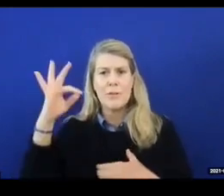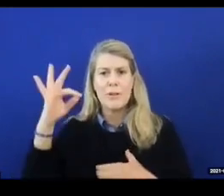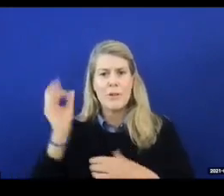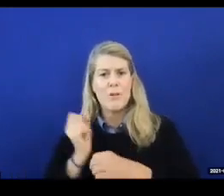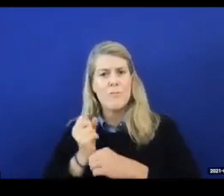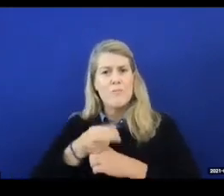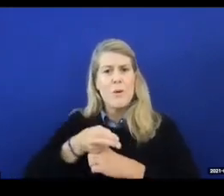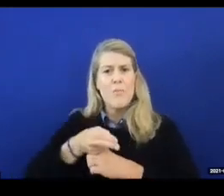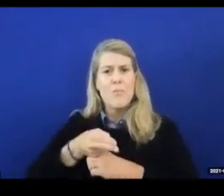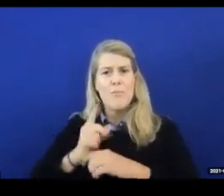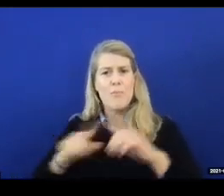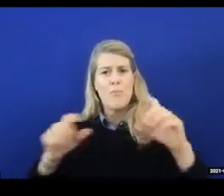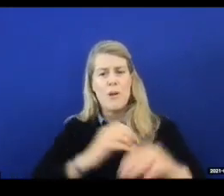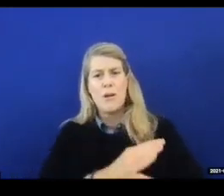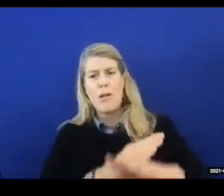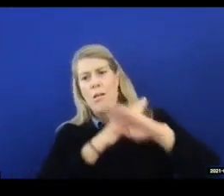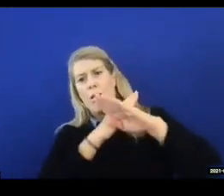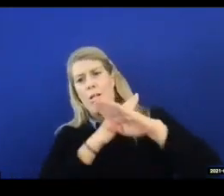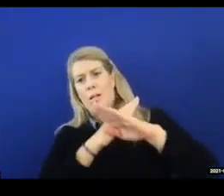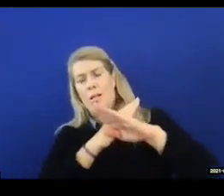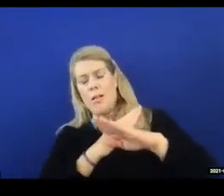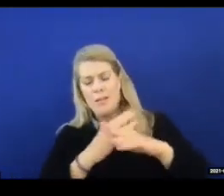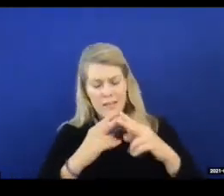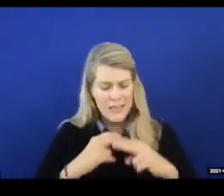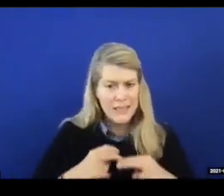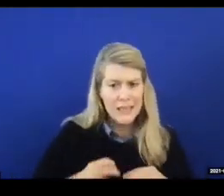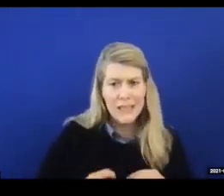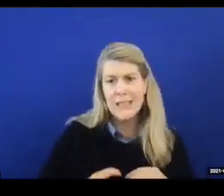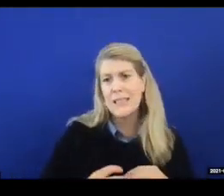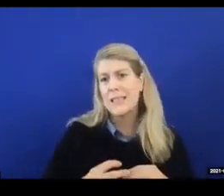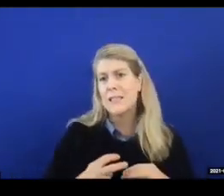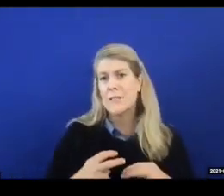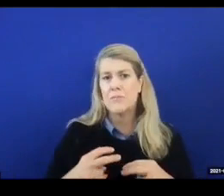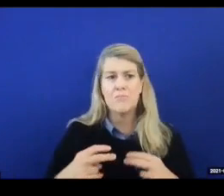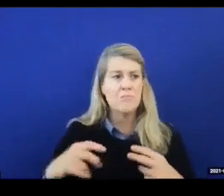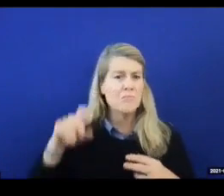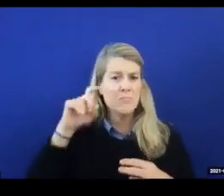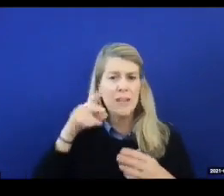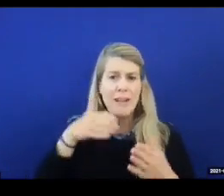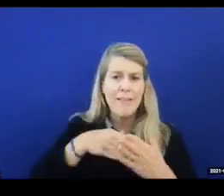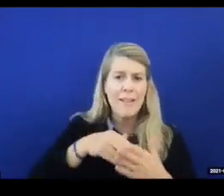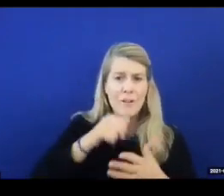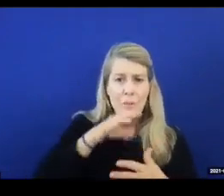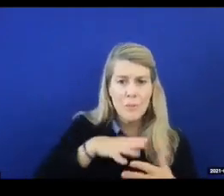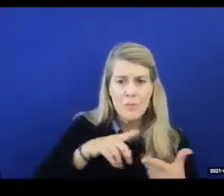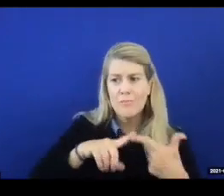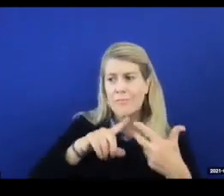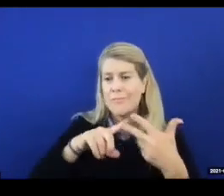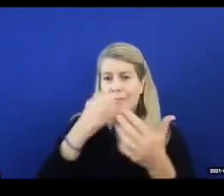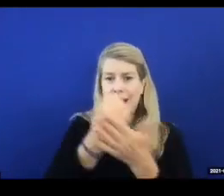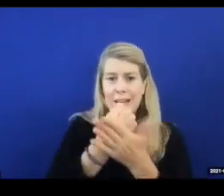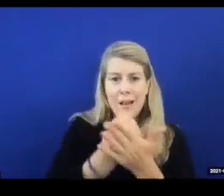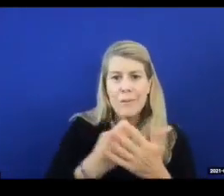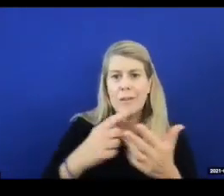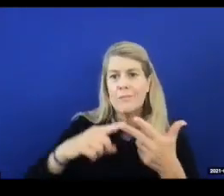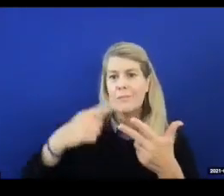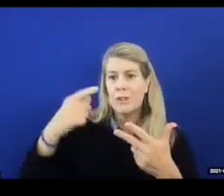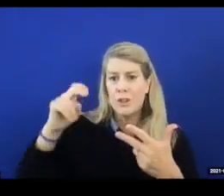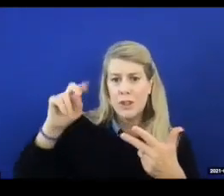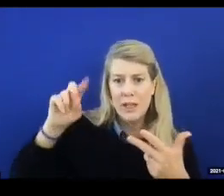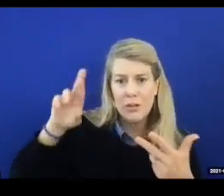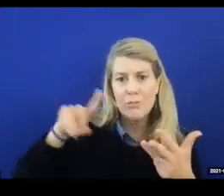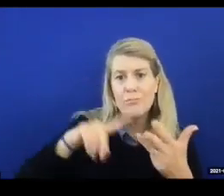over hurdles of fear, self-doubt, sexism, and economic, gender,